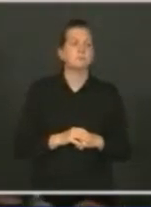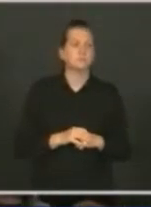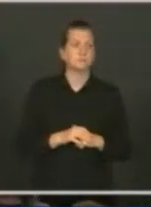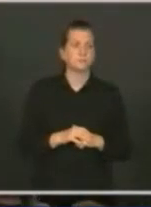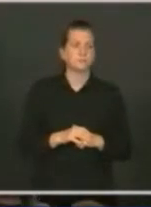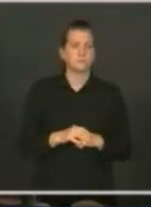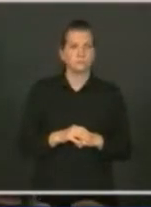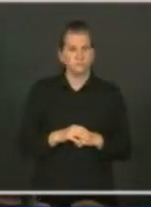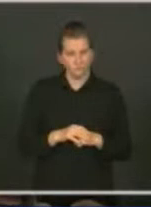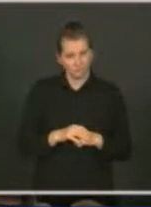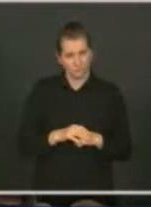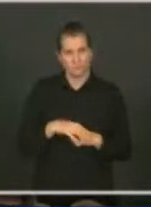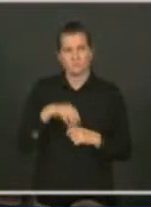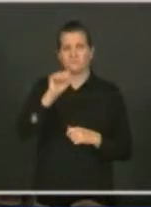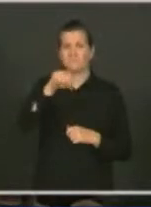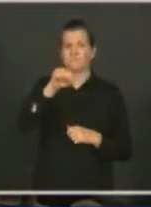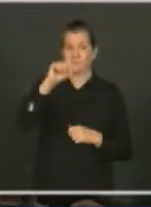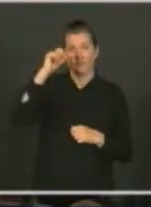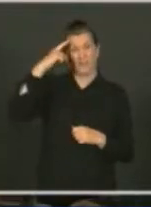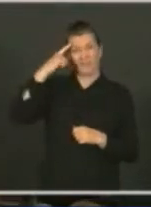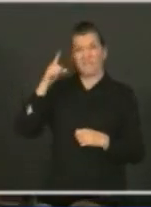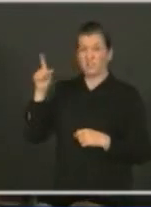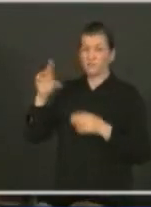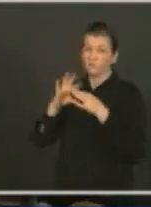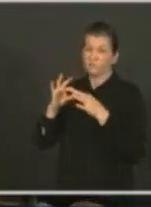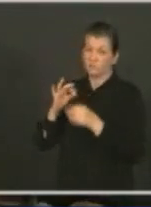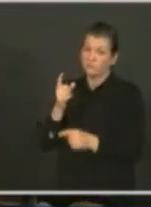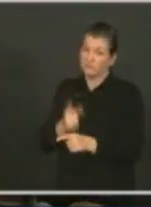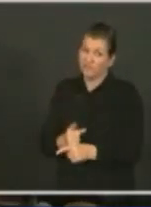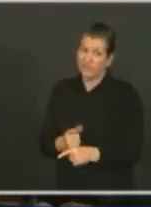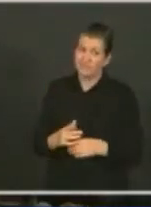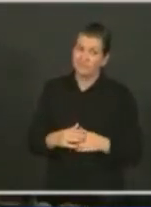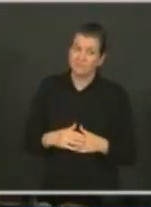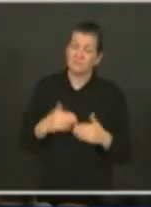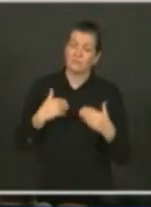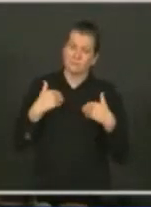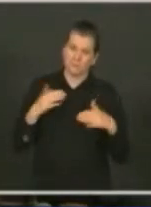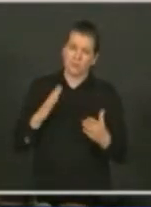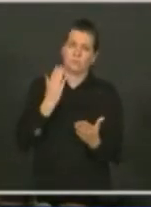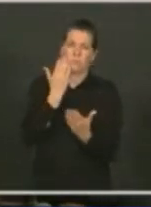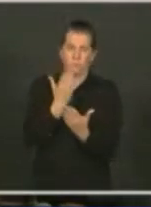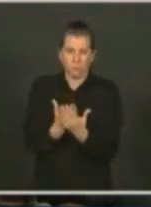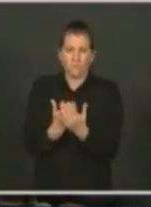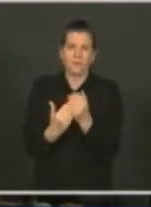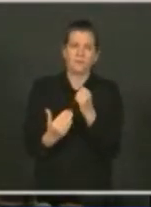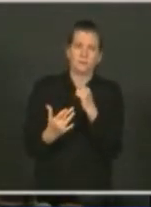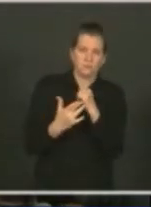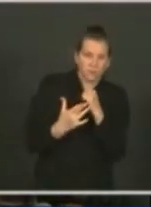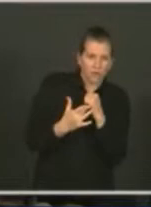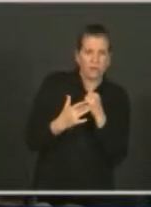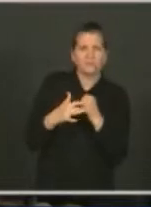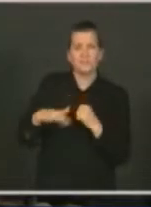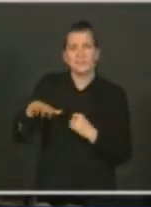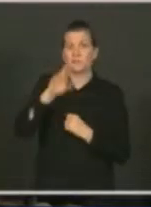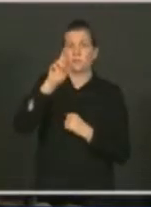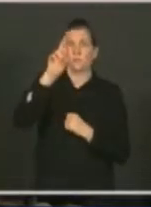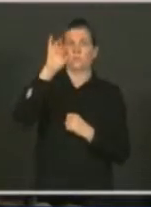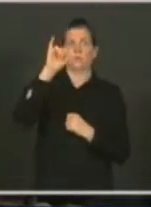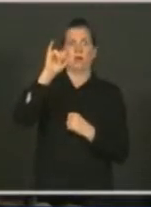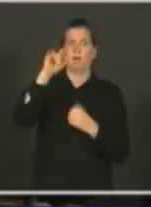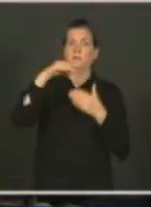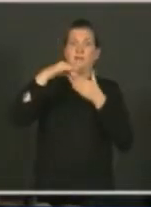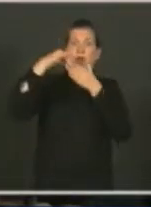Yeah, the governor answered that well. We have proven techniques that show that Rhode Island is a leader in